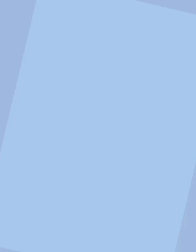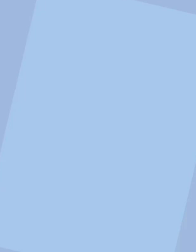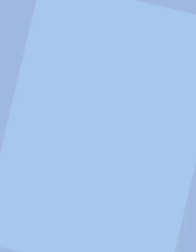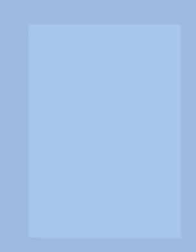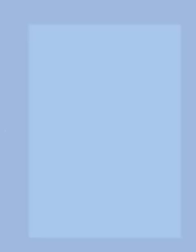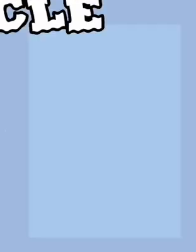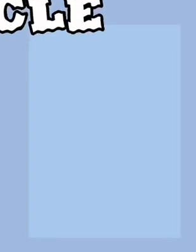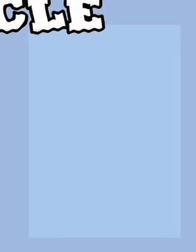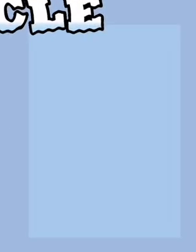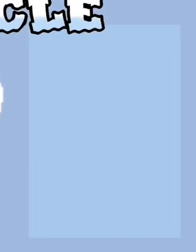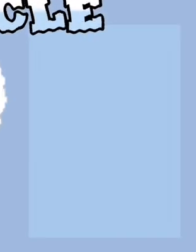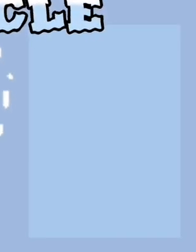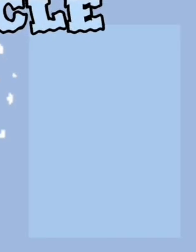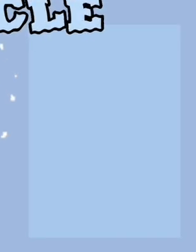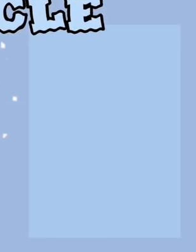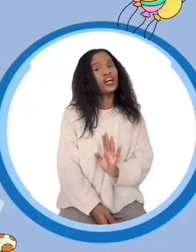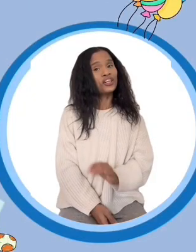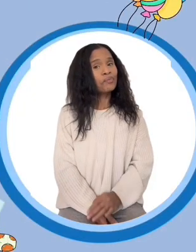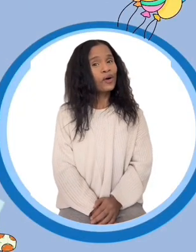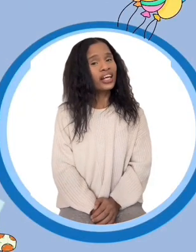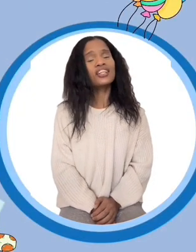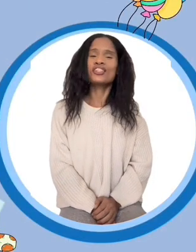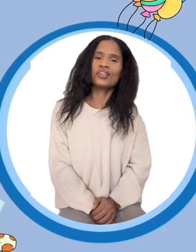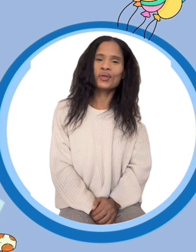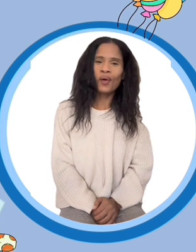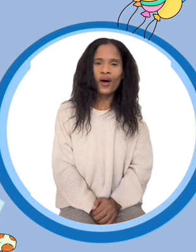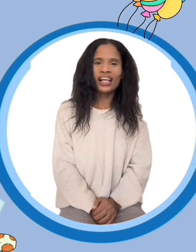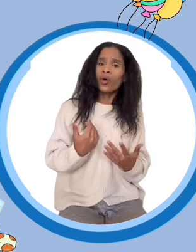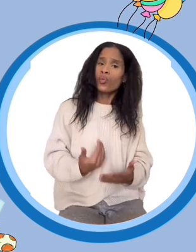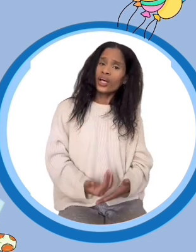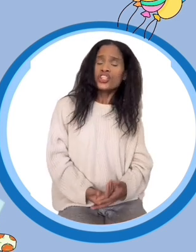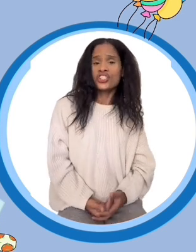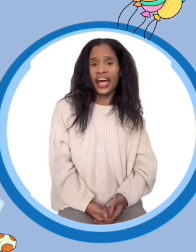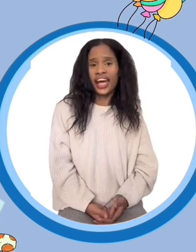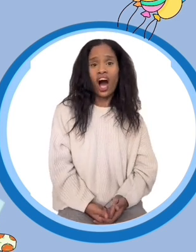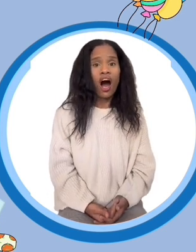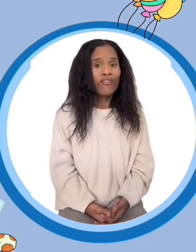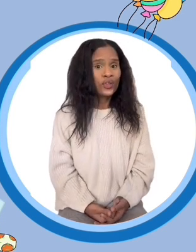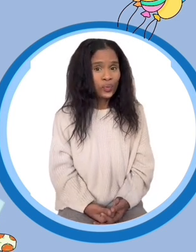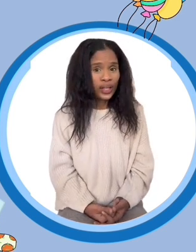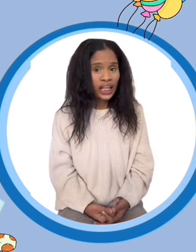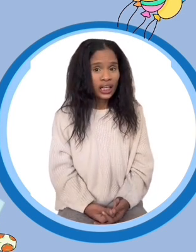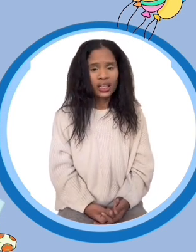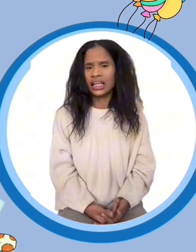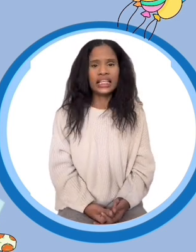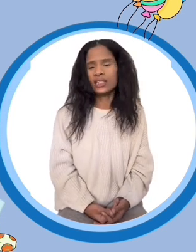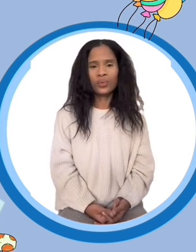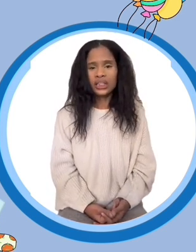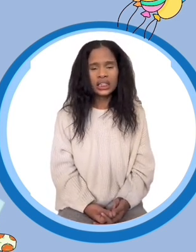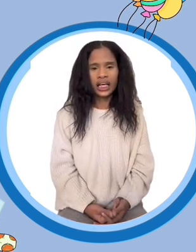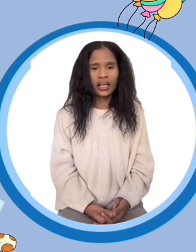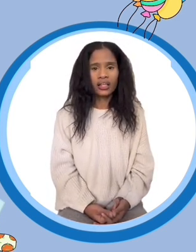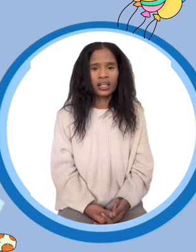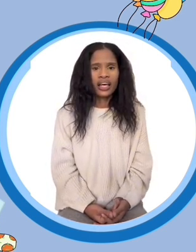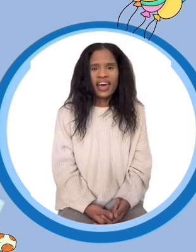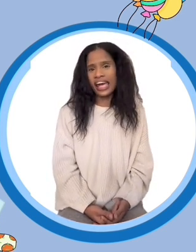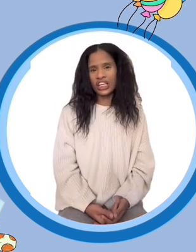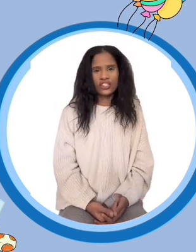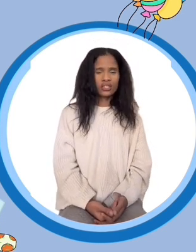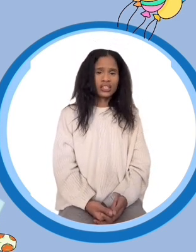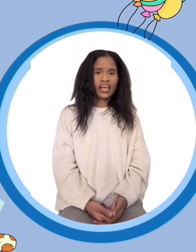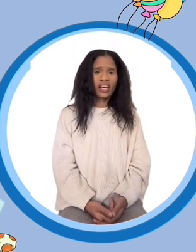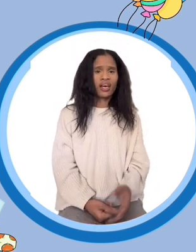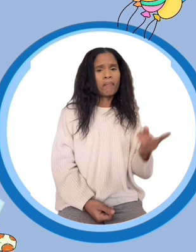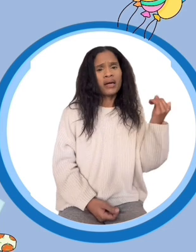5, 4, 3, 2, 1. Morning Circle. Good morning to you all. Which day of the week is the Wimpy Day?